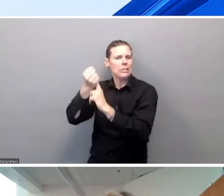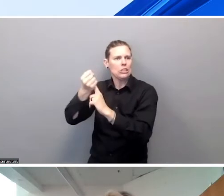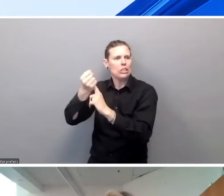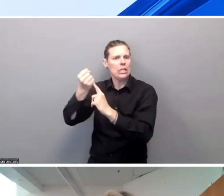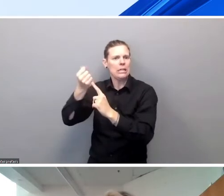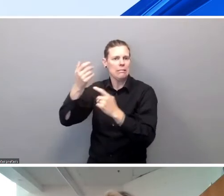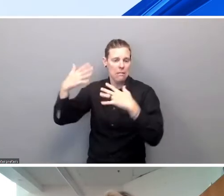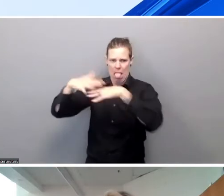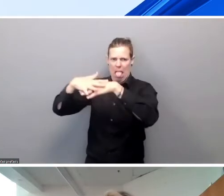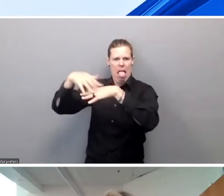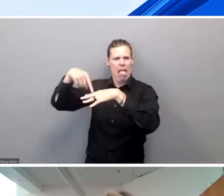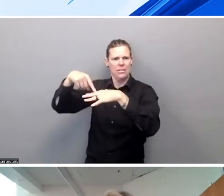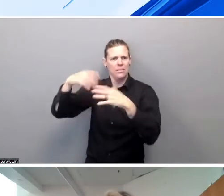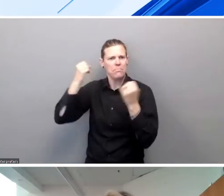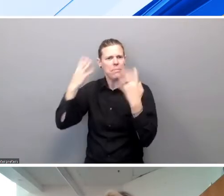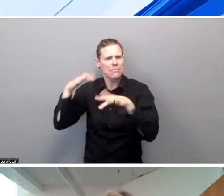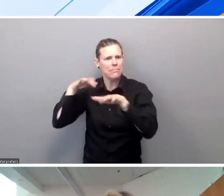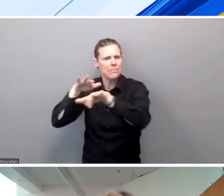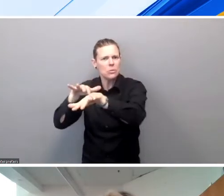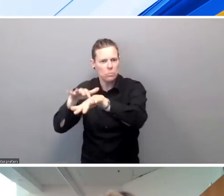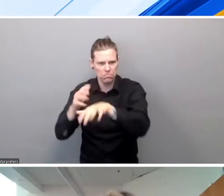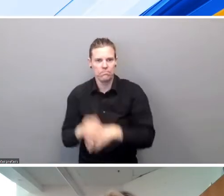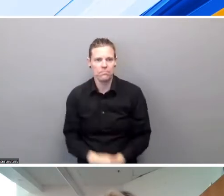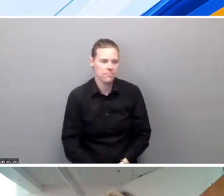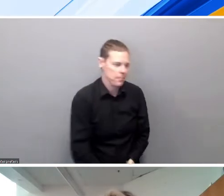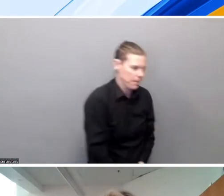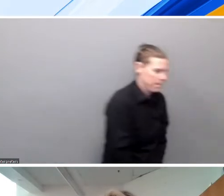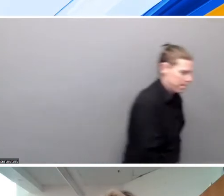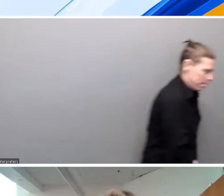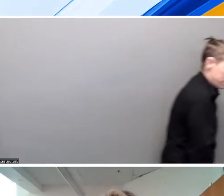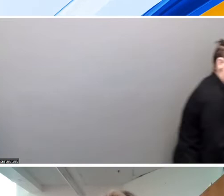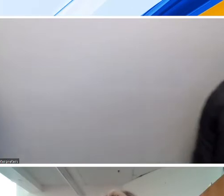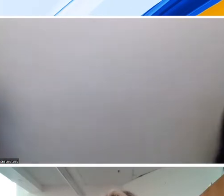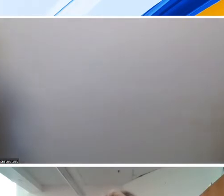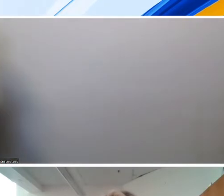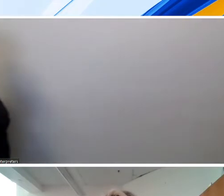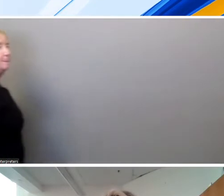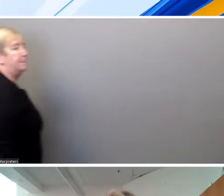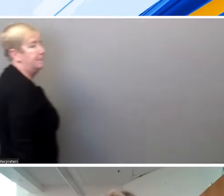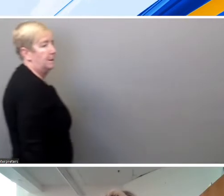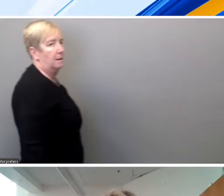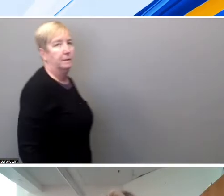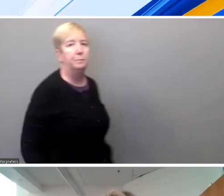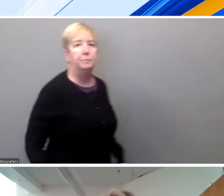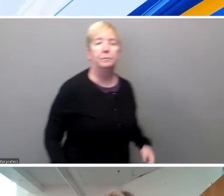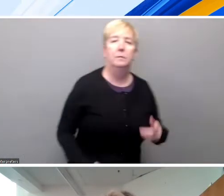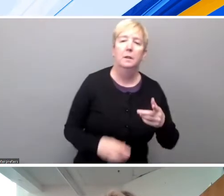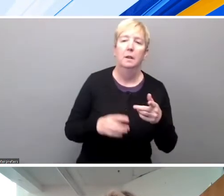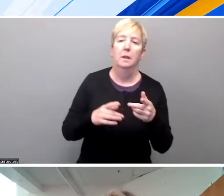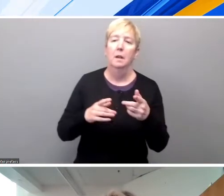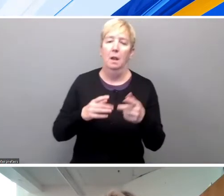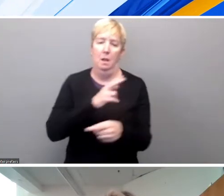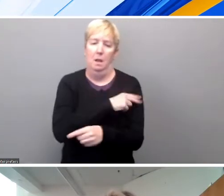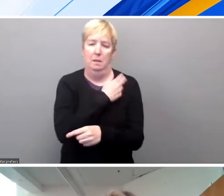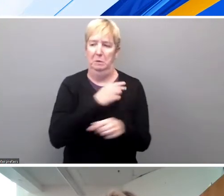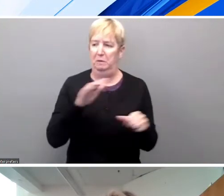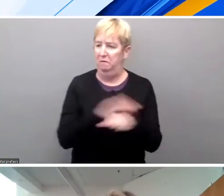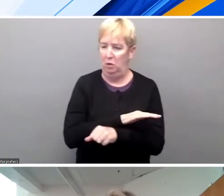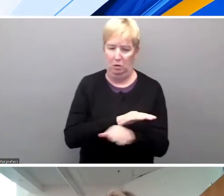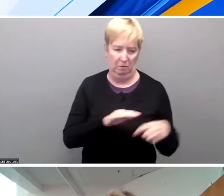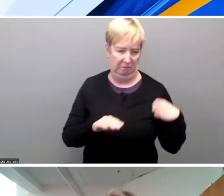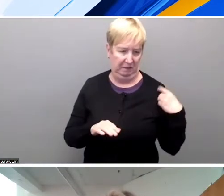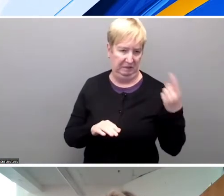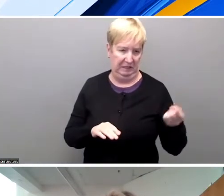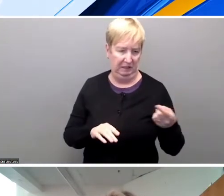variants? Yeah, well, the hospitals have been full since mid-August. And when we declared crisis standards